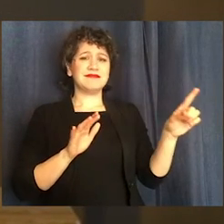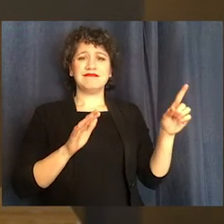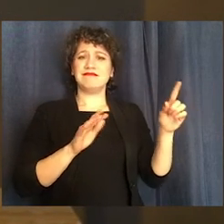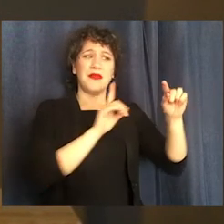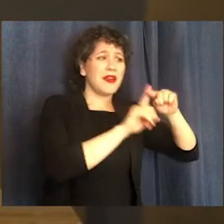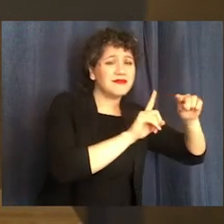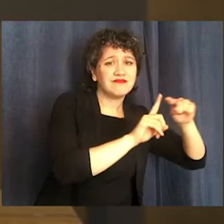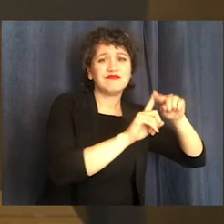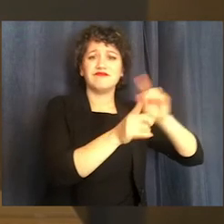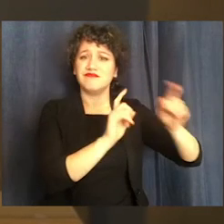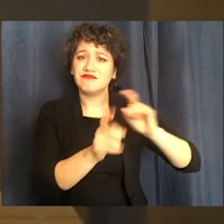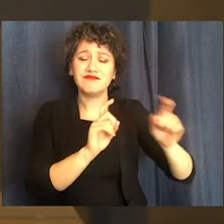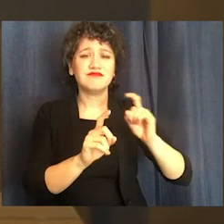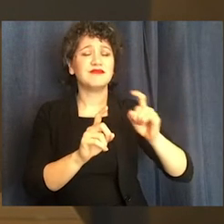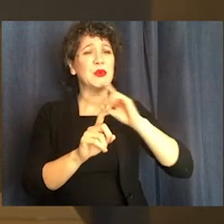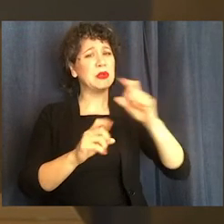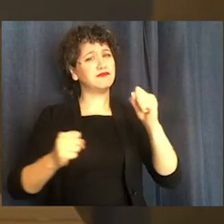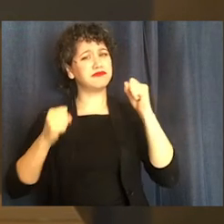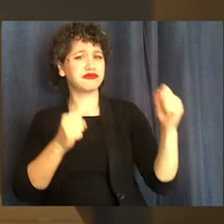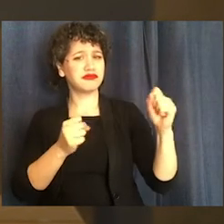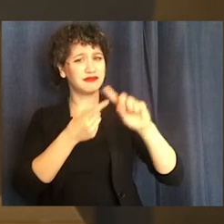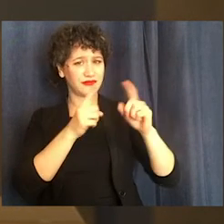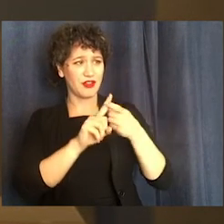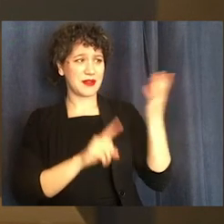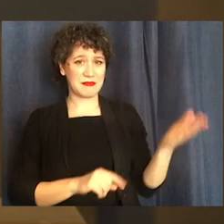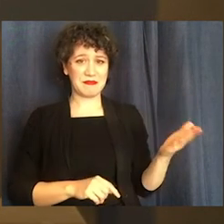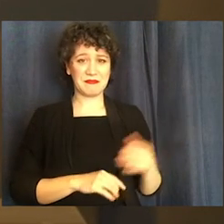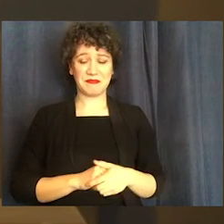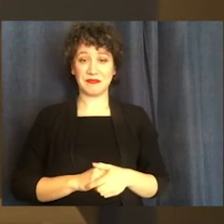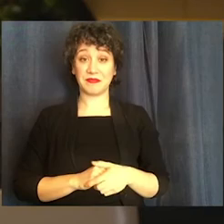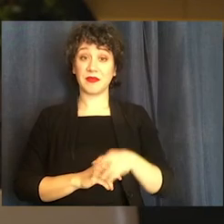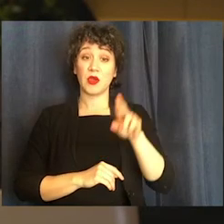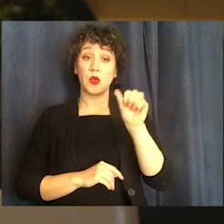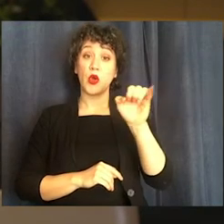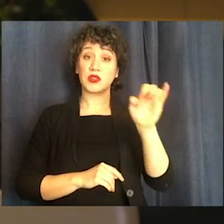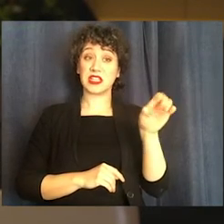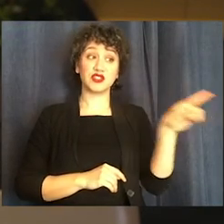dedicated student. With that being said, I present to you Rosemary Toro.